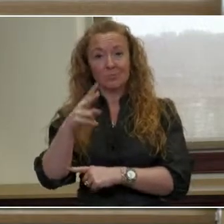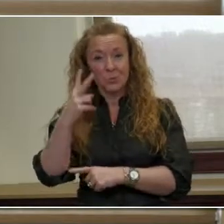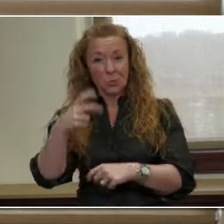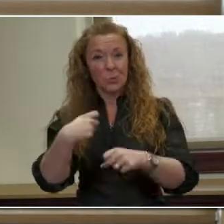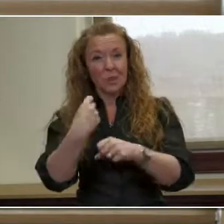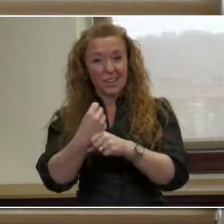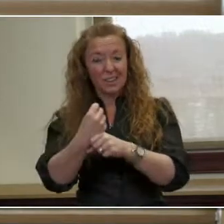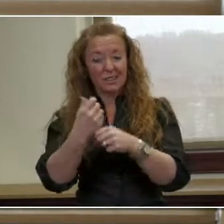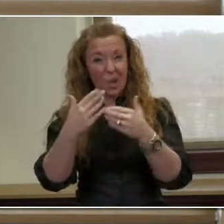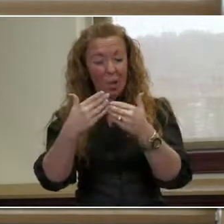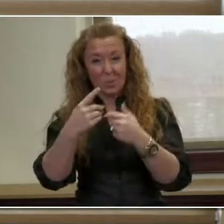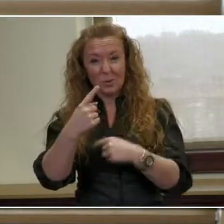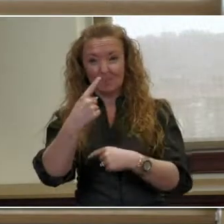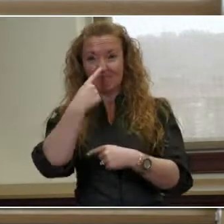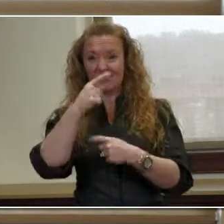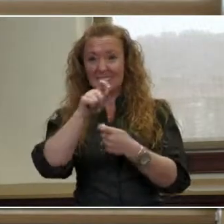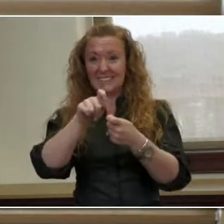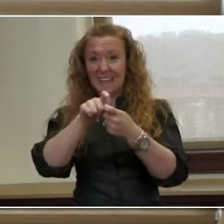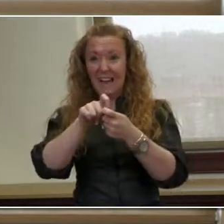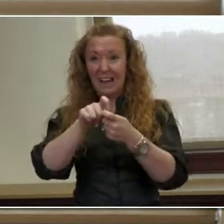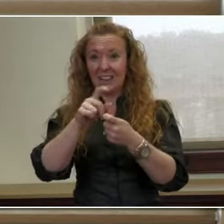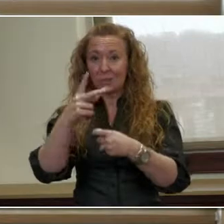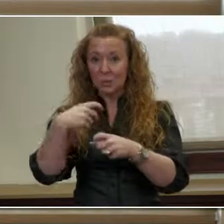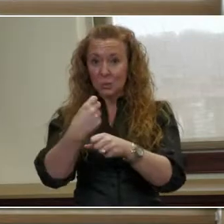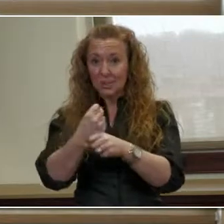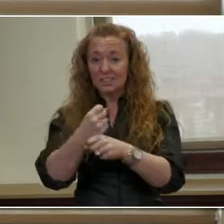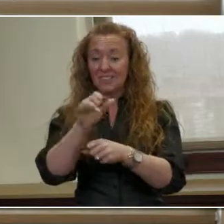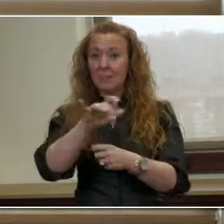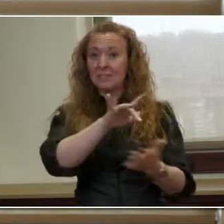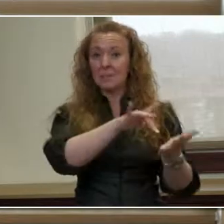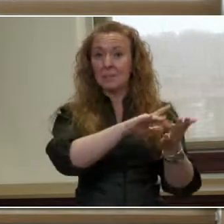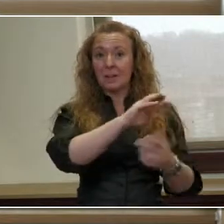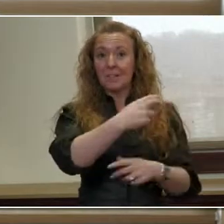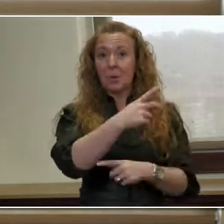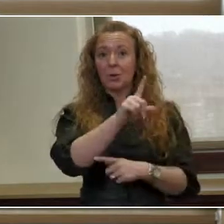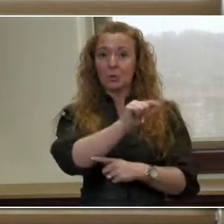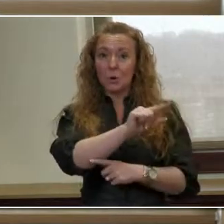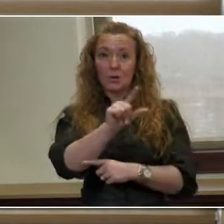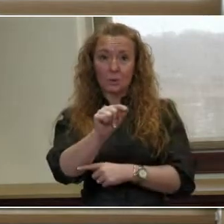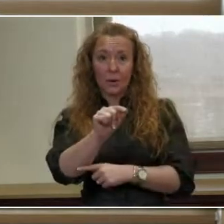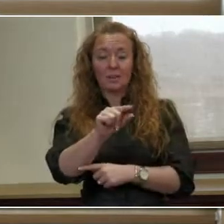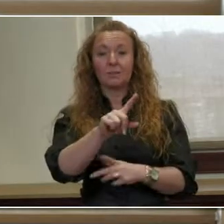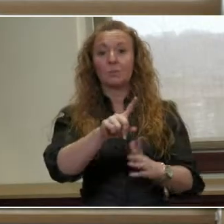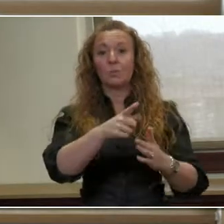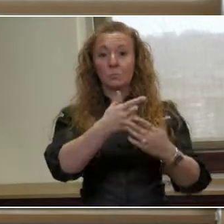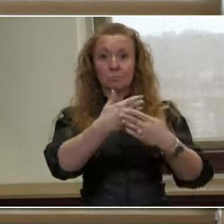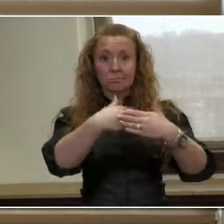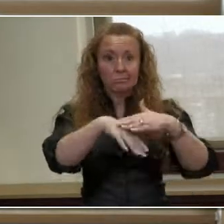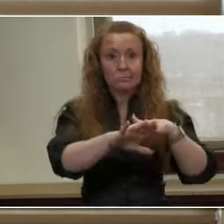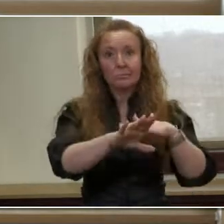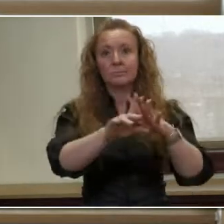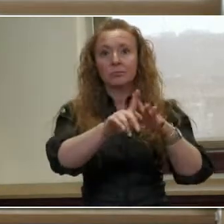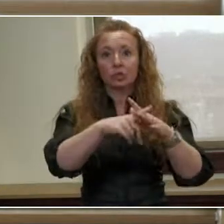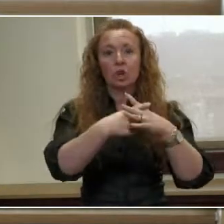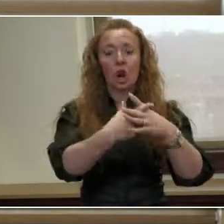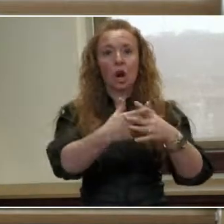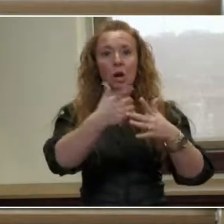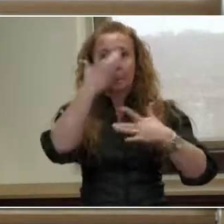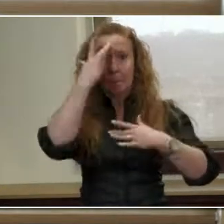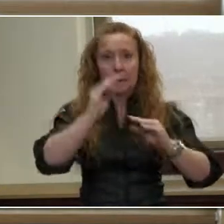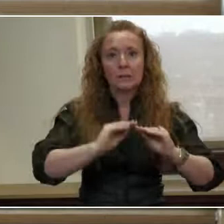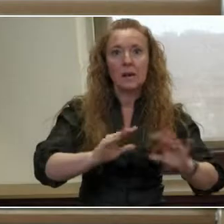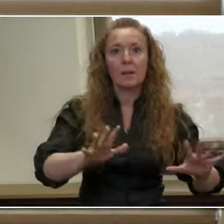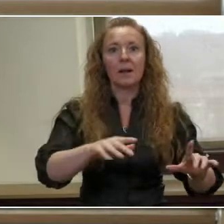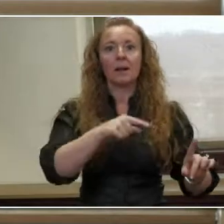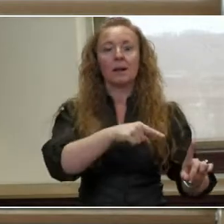day, the middle of March of 2020, when we entered this pandemic phase. It has certainly